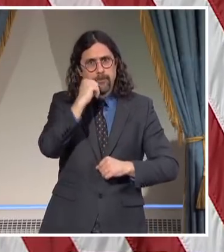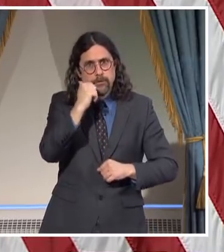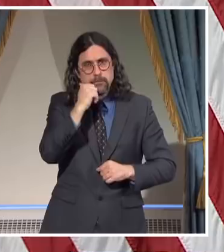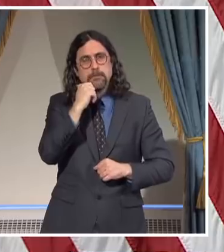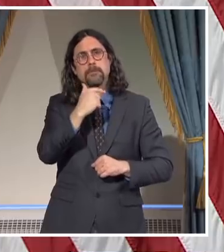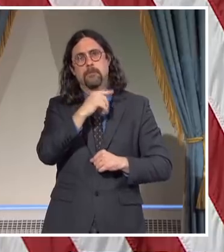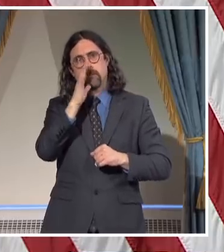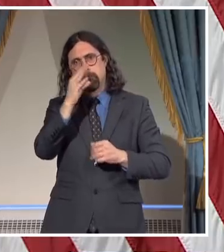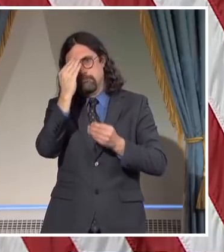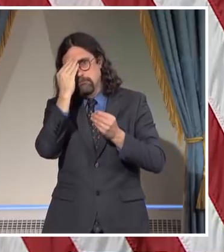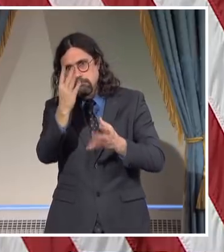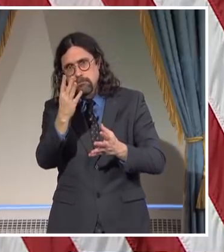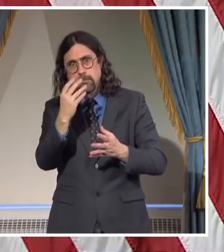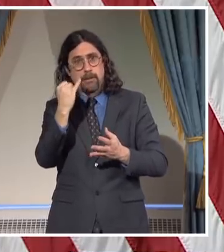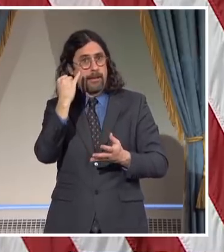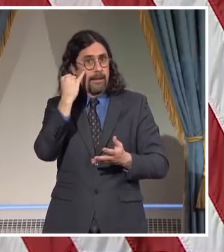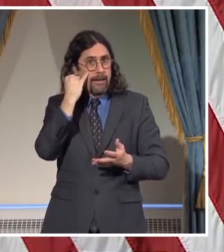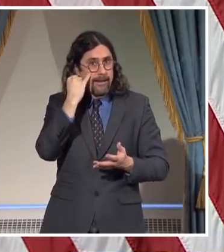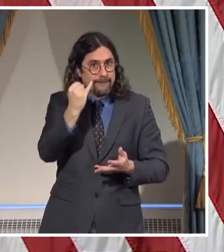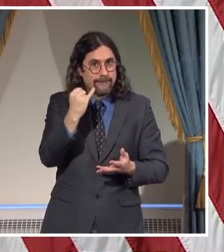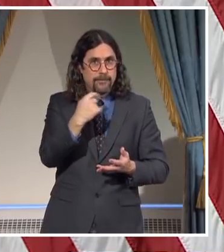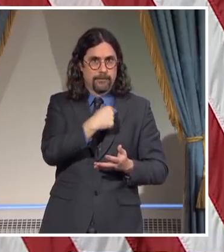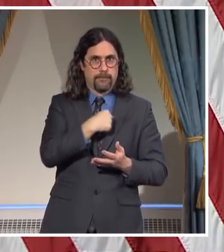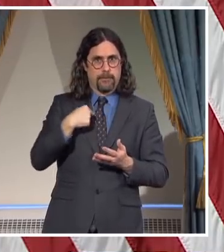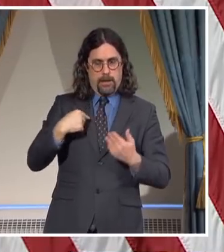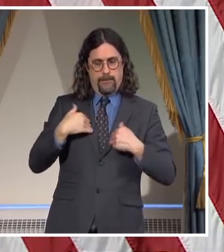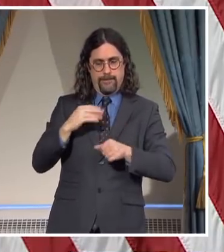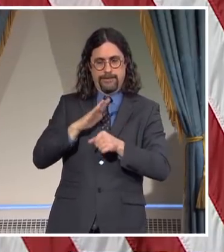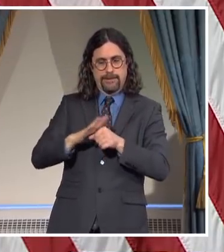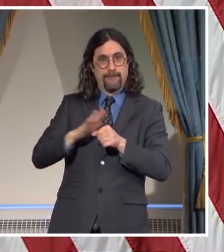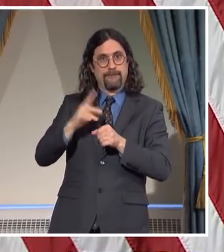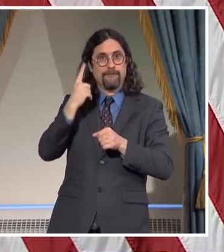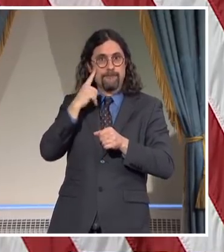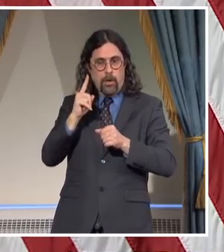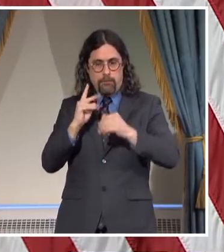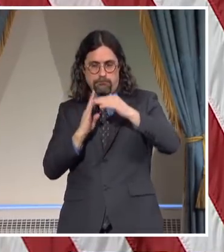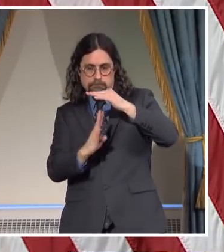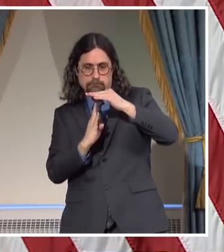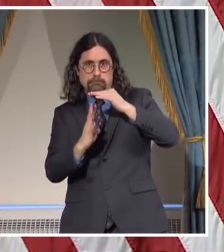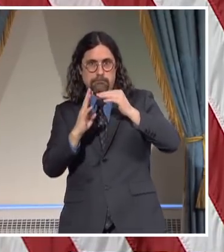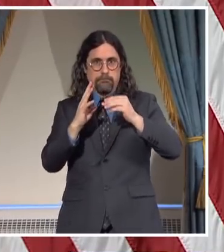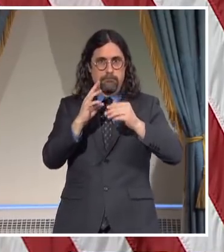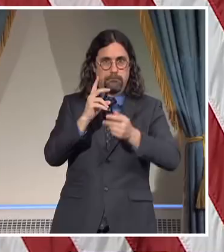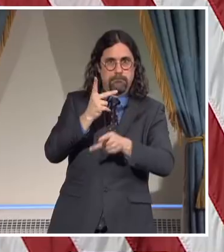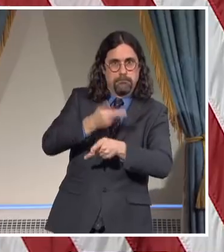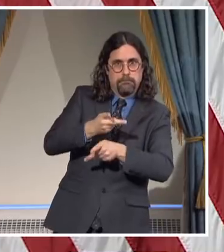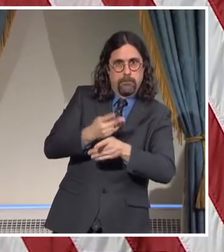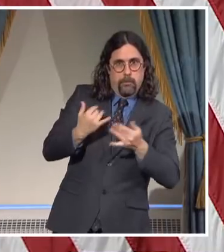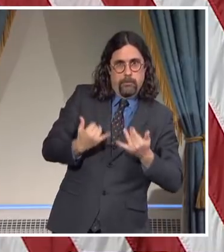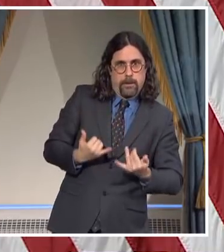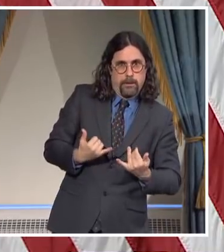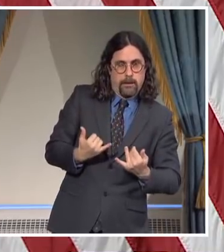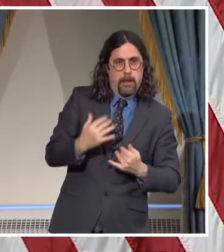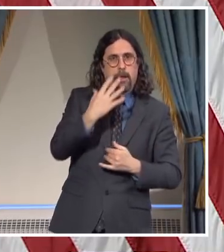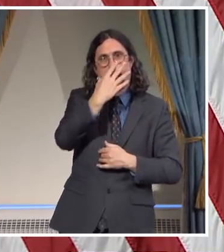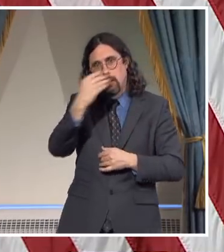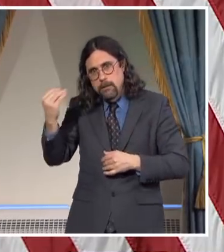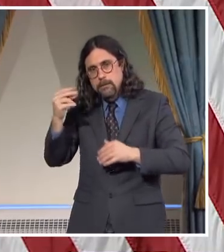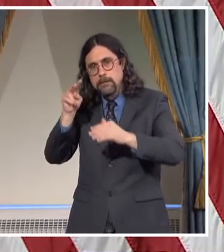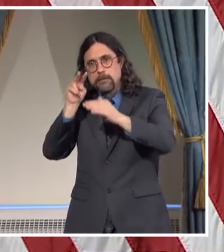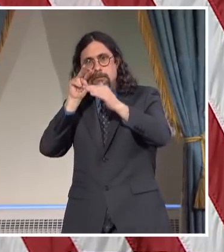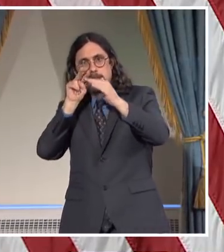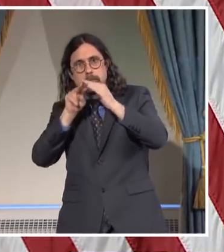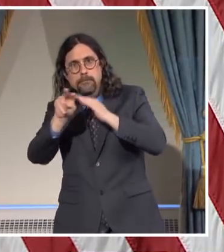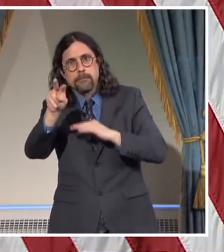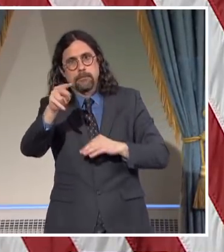ahead. Right now, across our hospitals in New York City, we did get some good resupply, both in terms